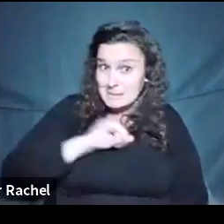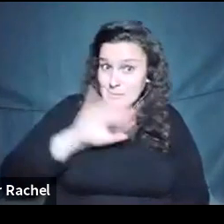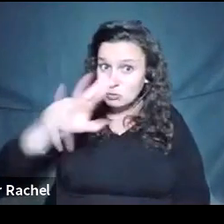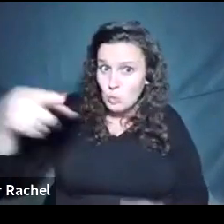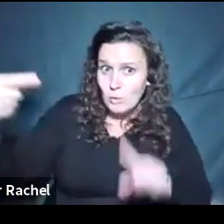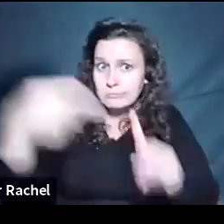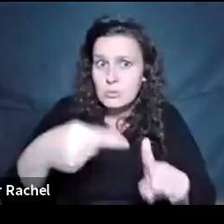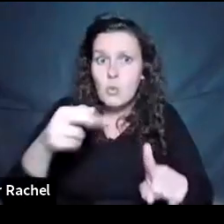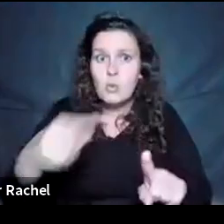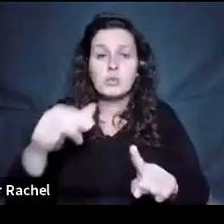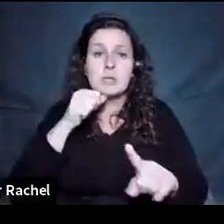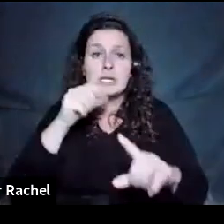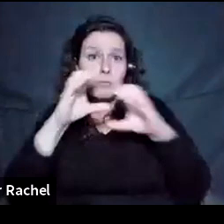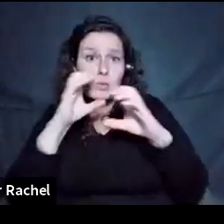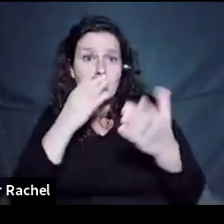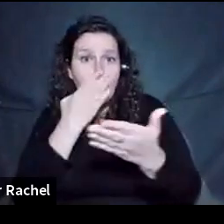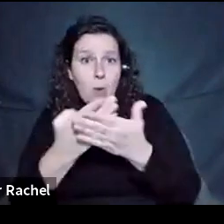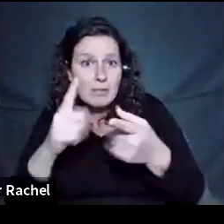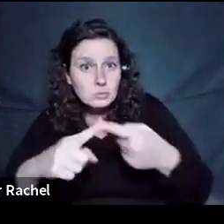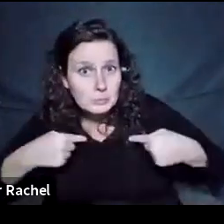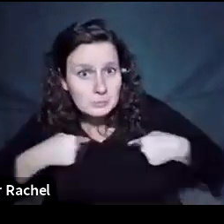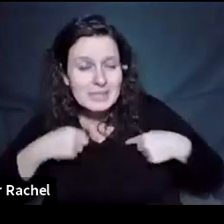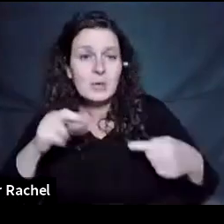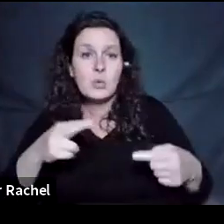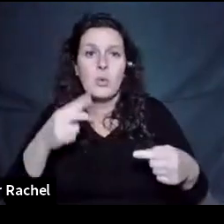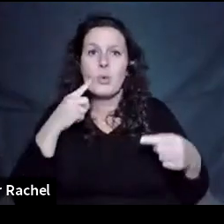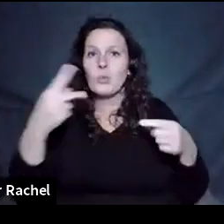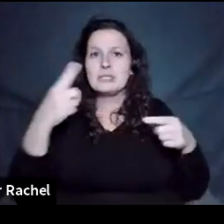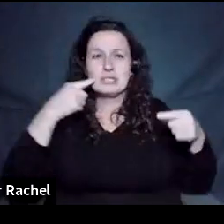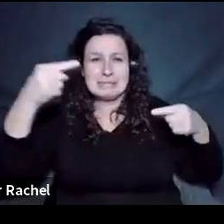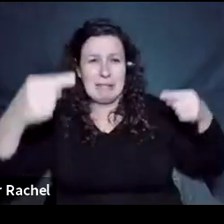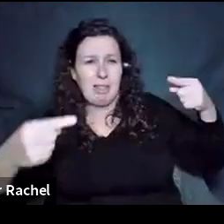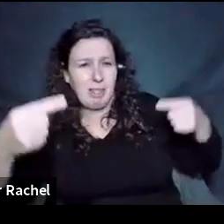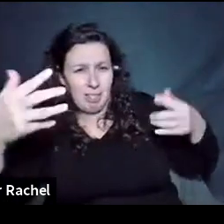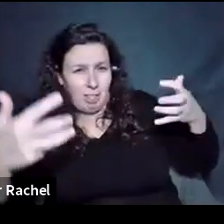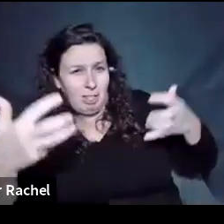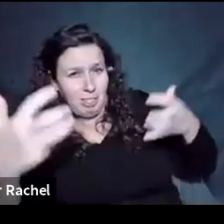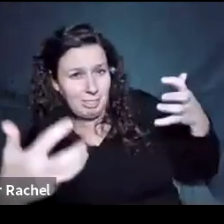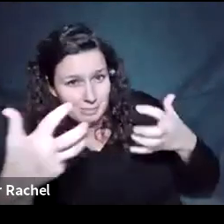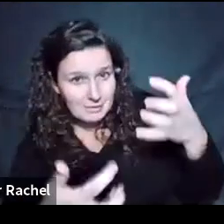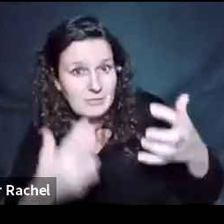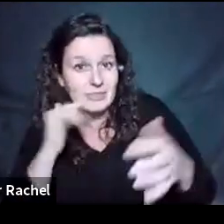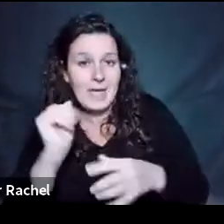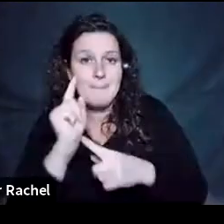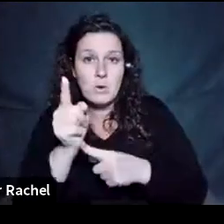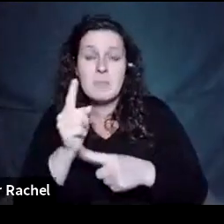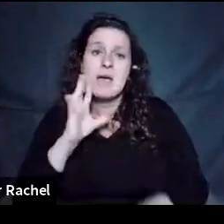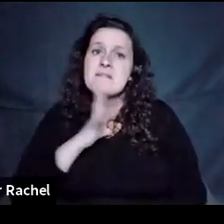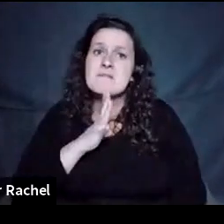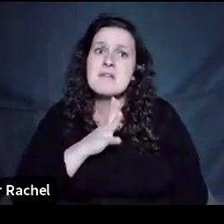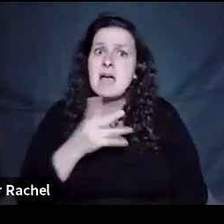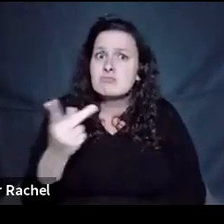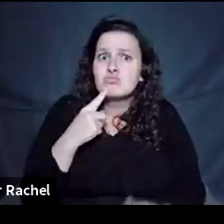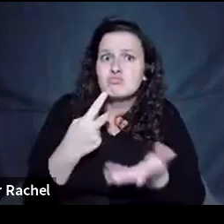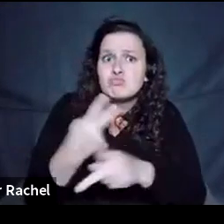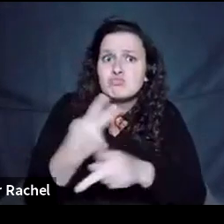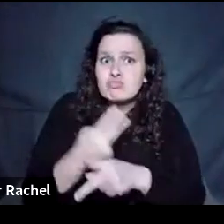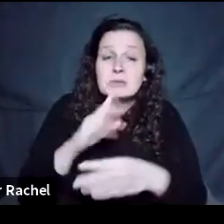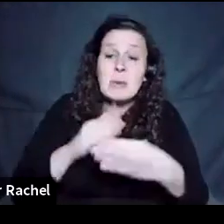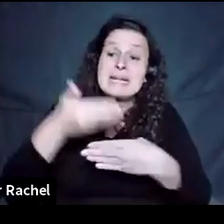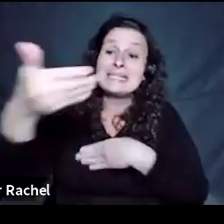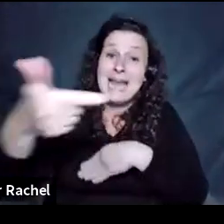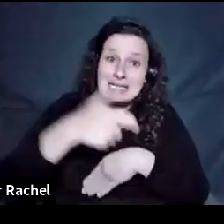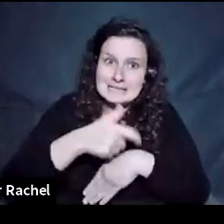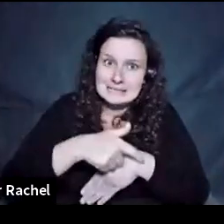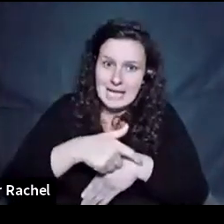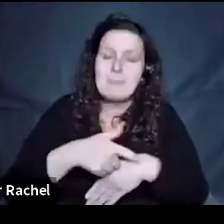didn't communicate it well to me, or we just kind of just didn't line up appropriately, figuring those things out so that the next time we can